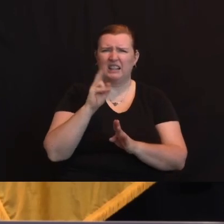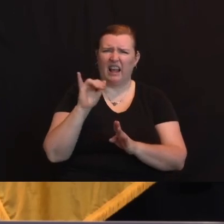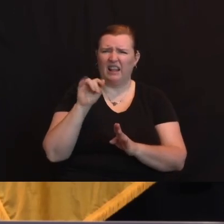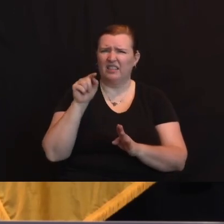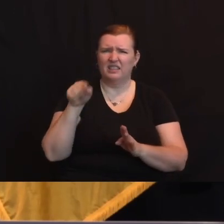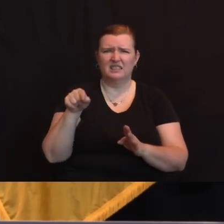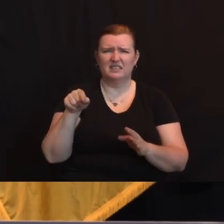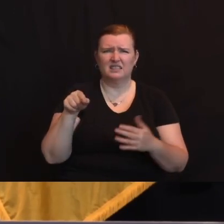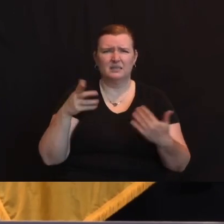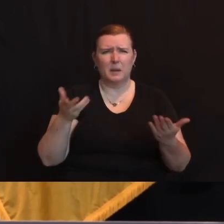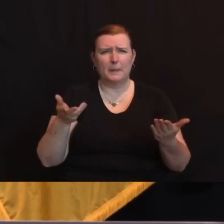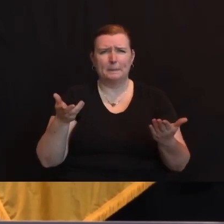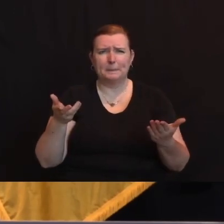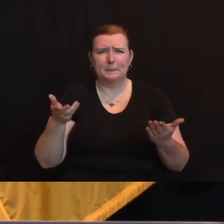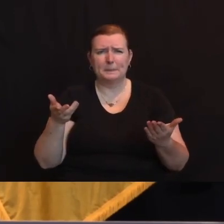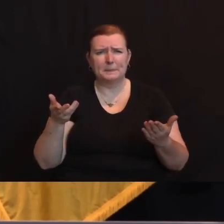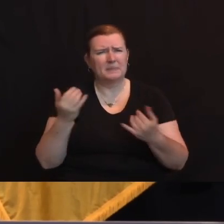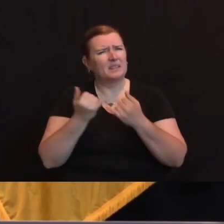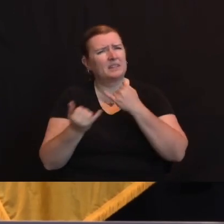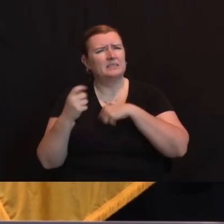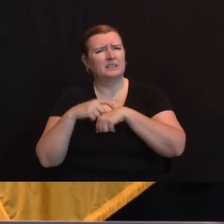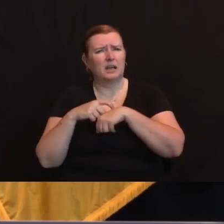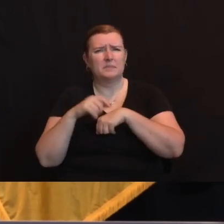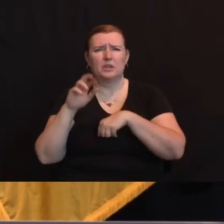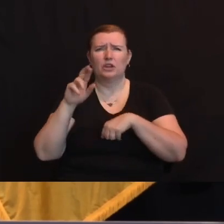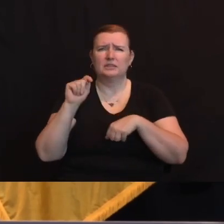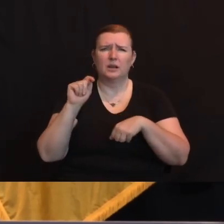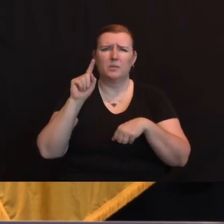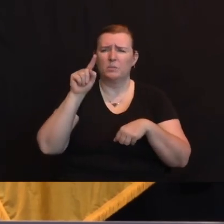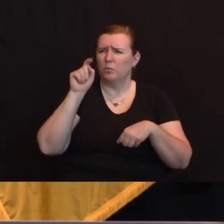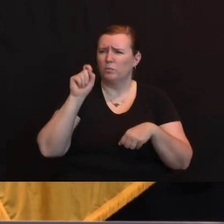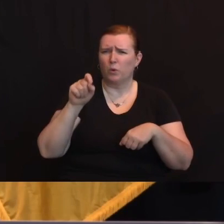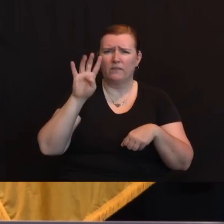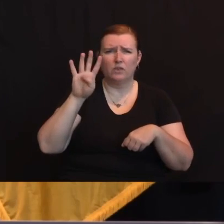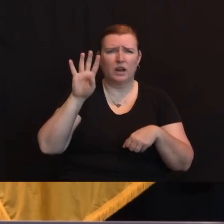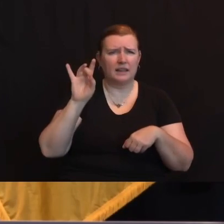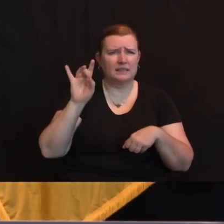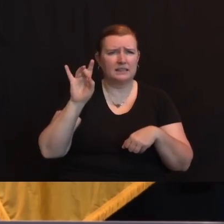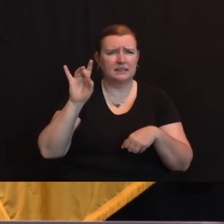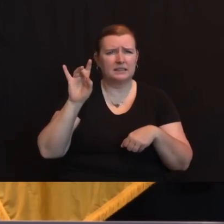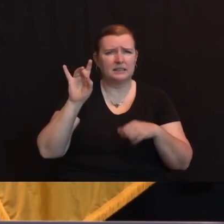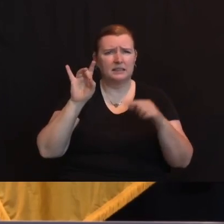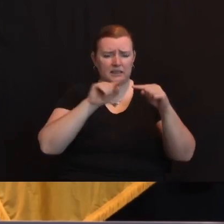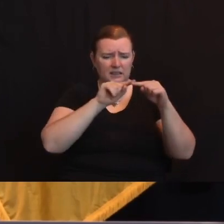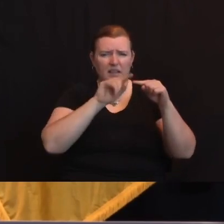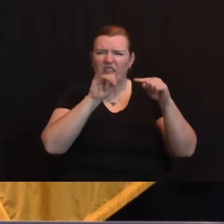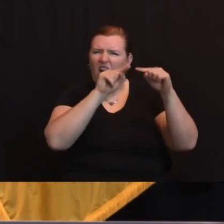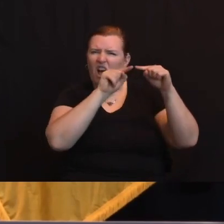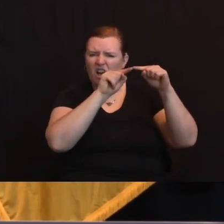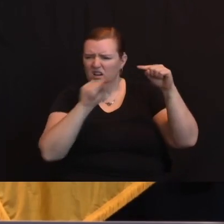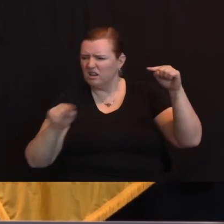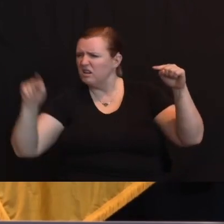know? Last time the rate of transmission was 1.48. Can you put the chart back up, please,